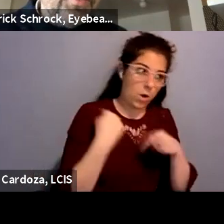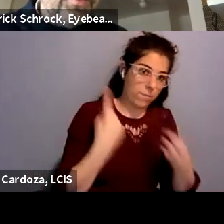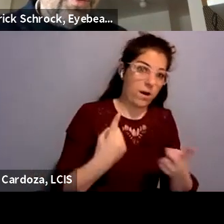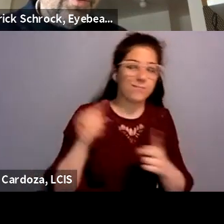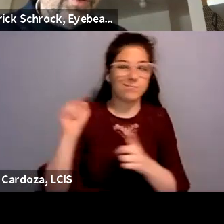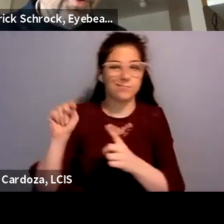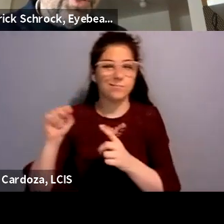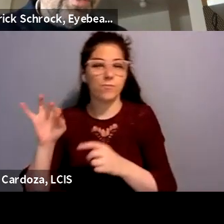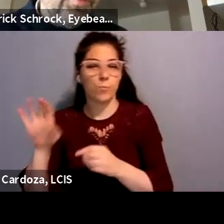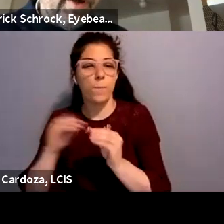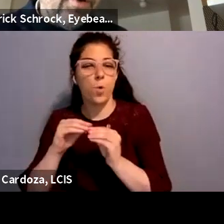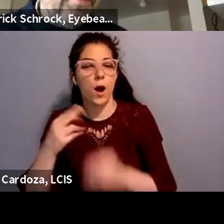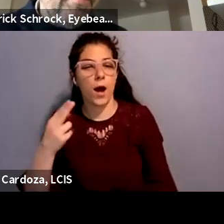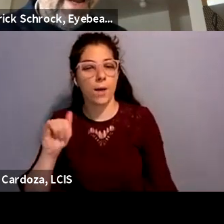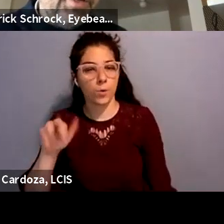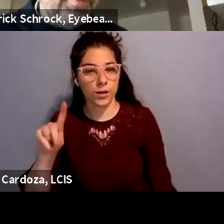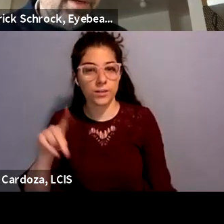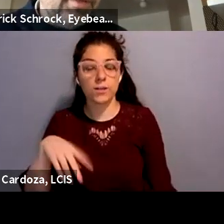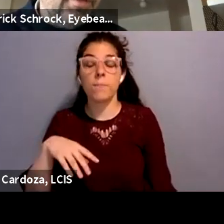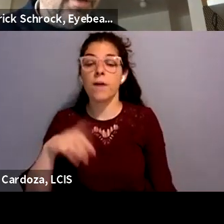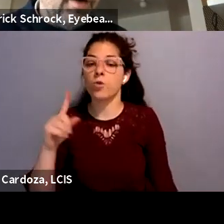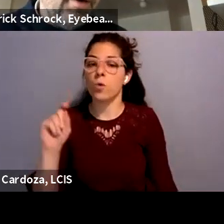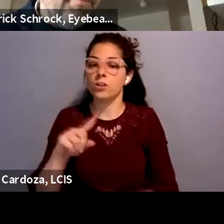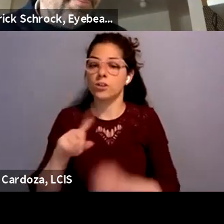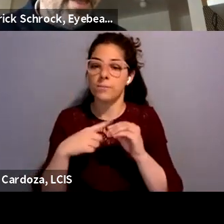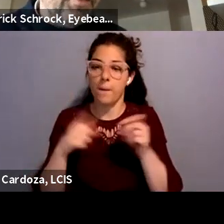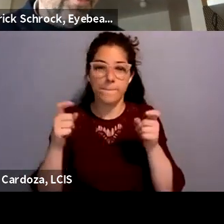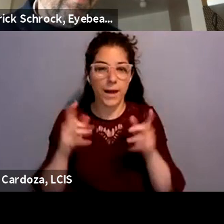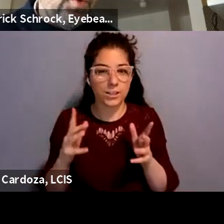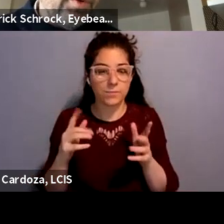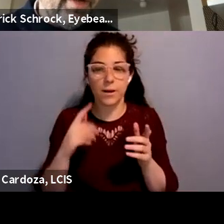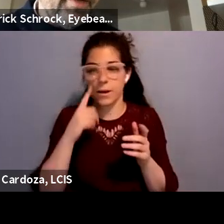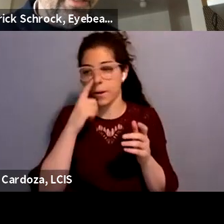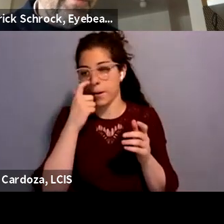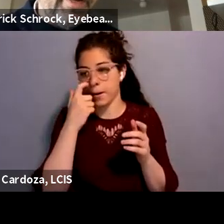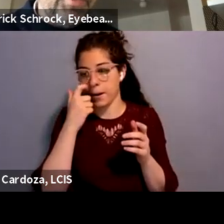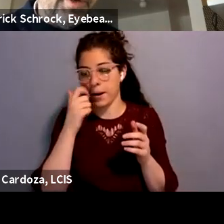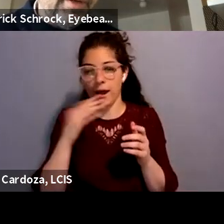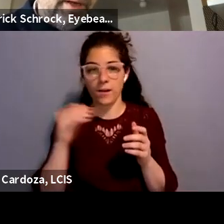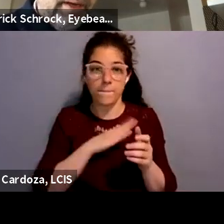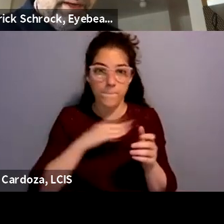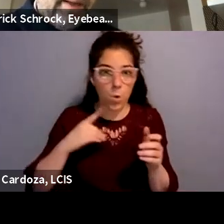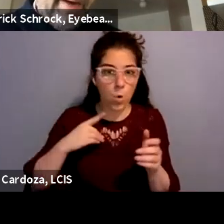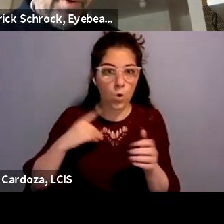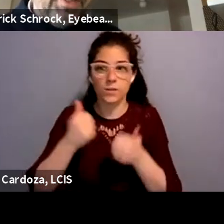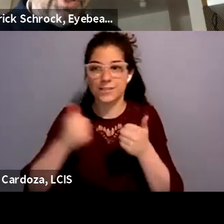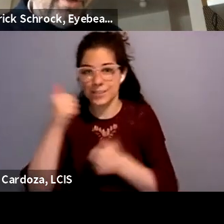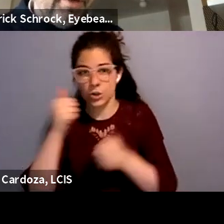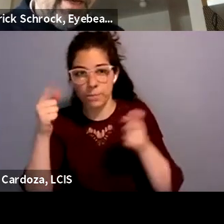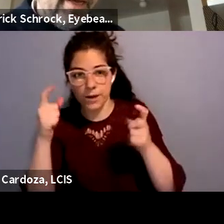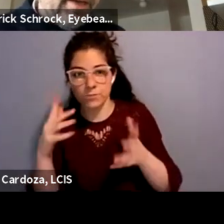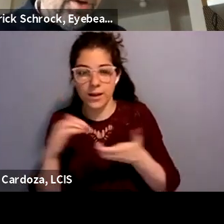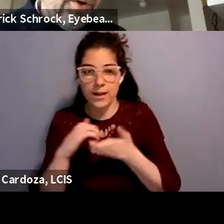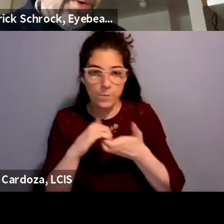terms of the questions around management and sort of board and senior management